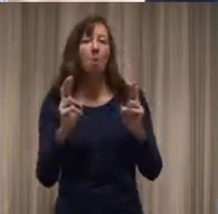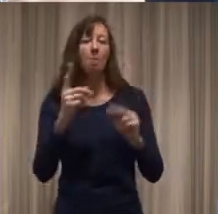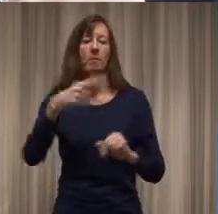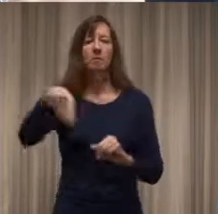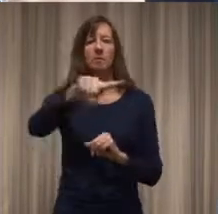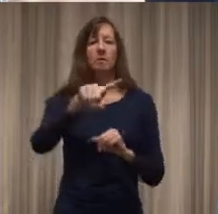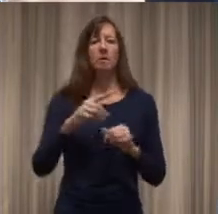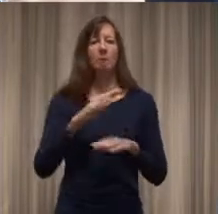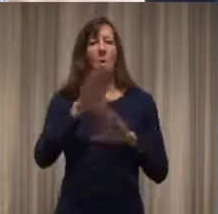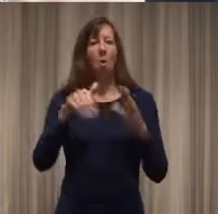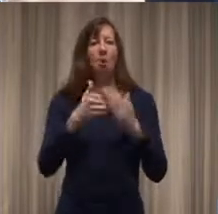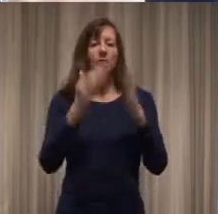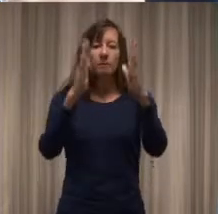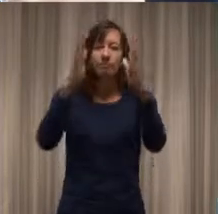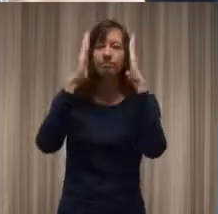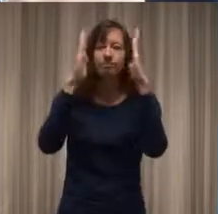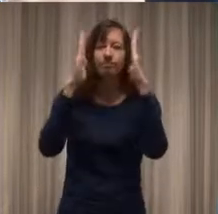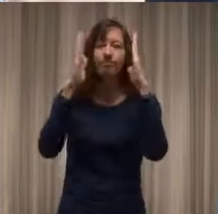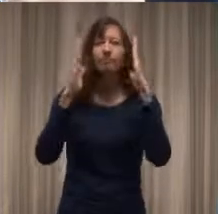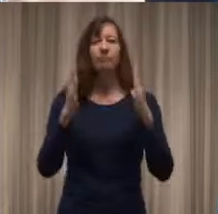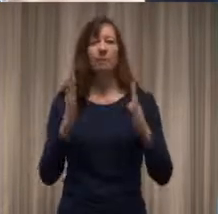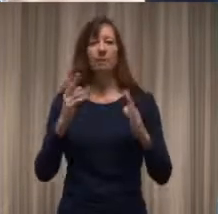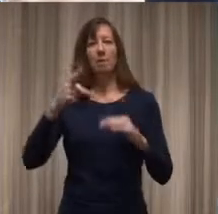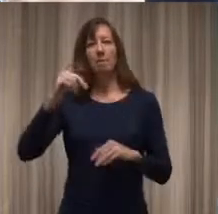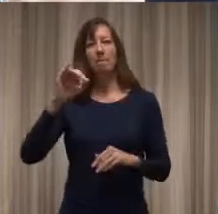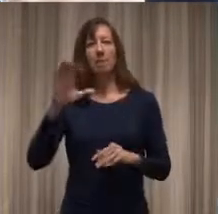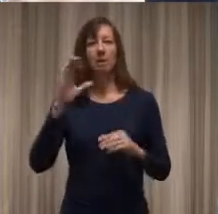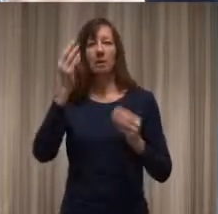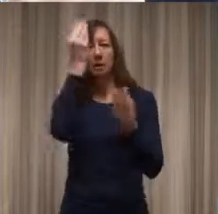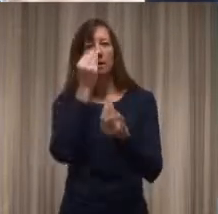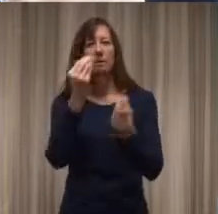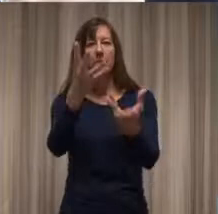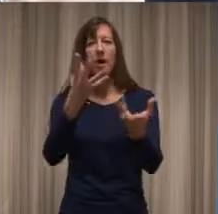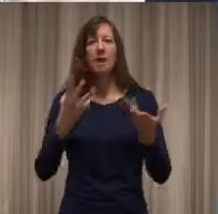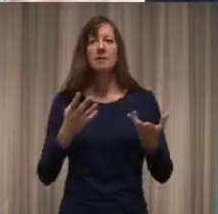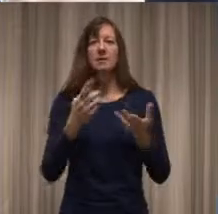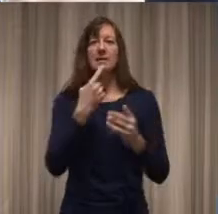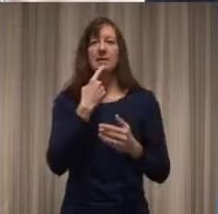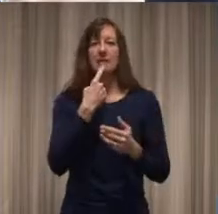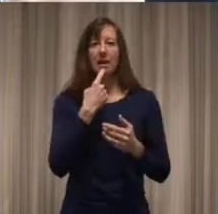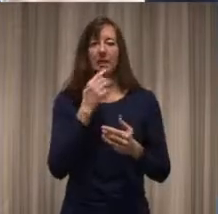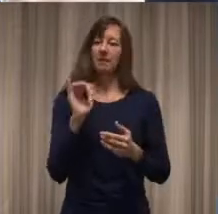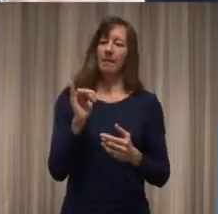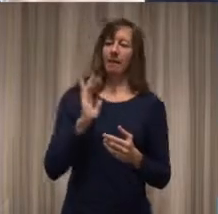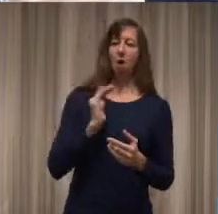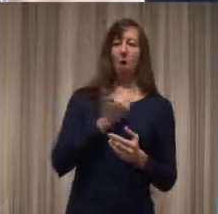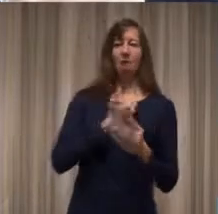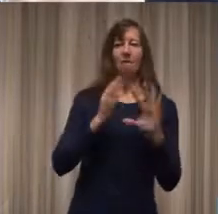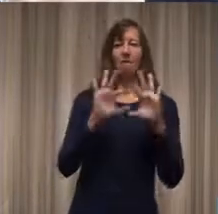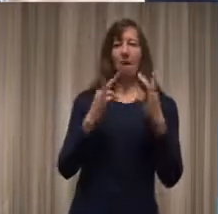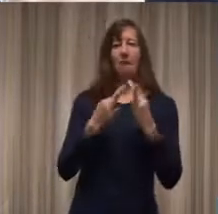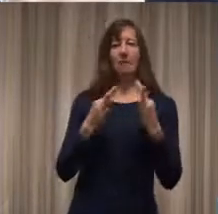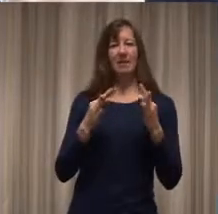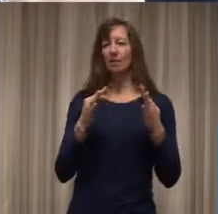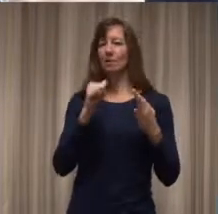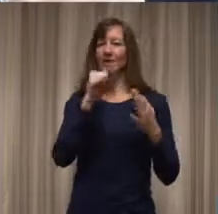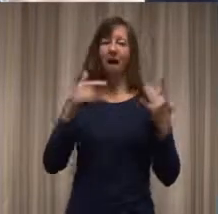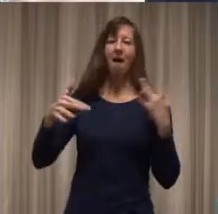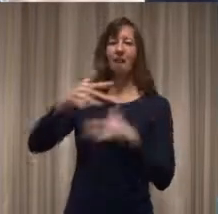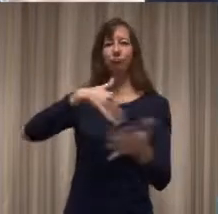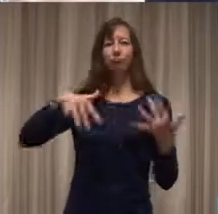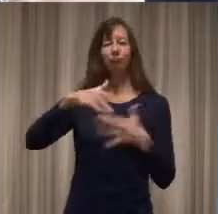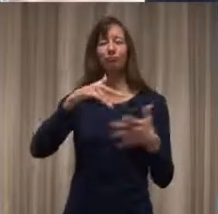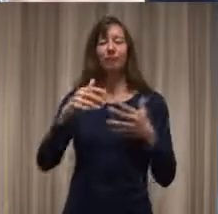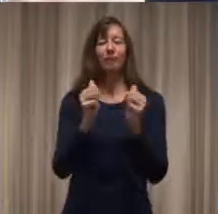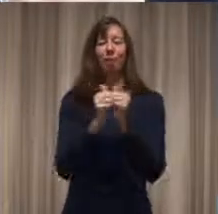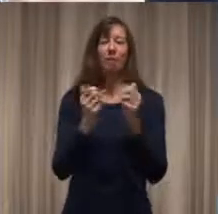and did minimize those gatherings like our family did, and hopefully we will continue to see those signs in the data